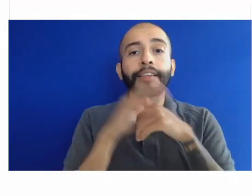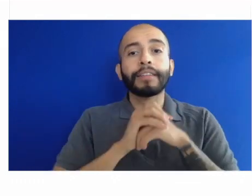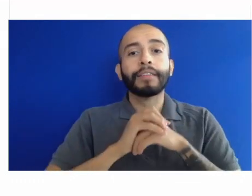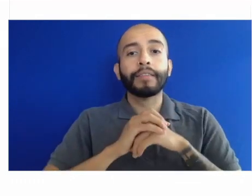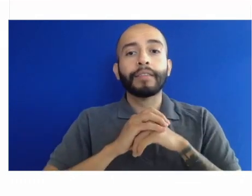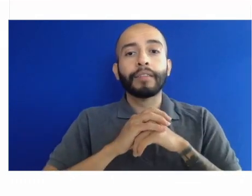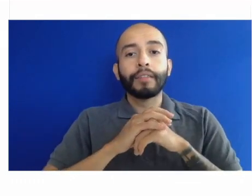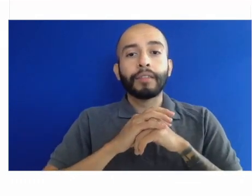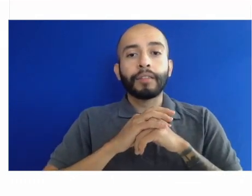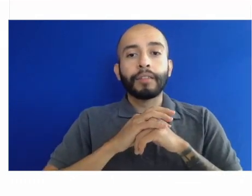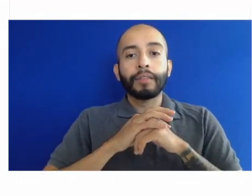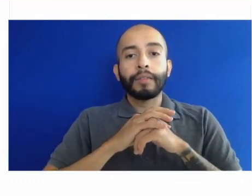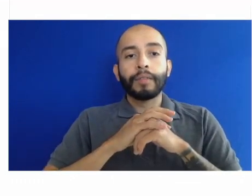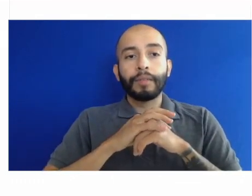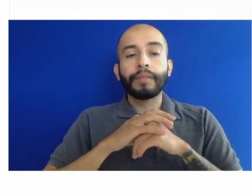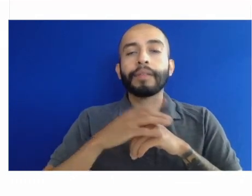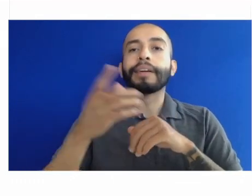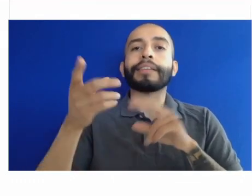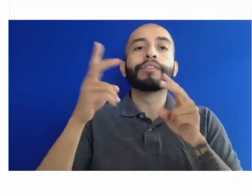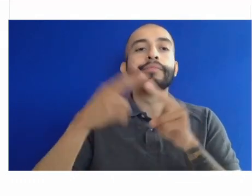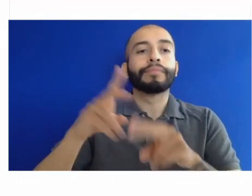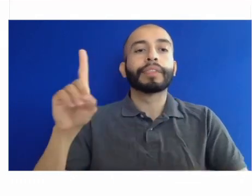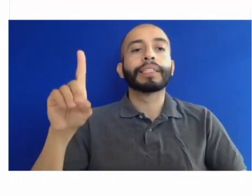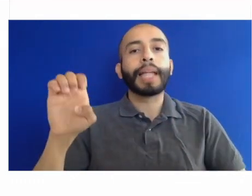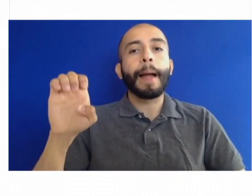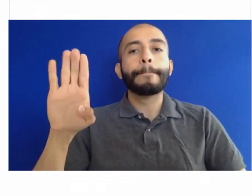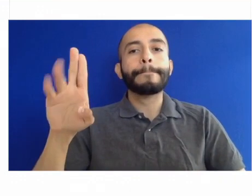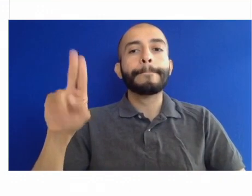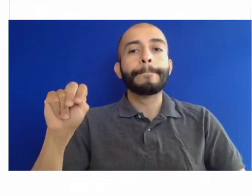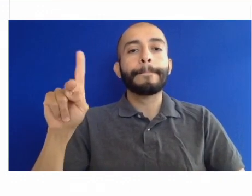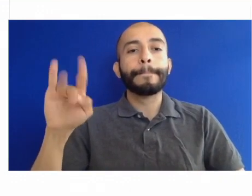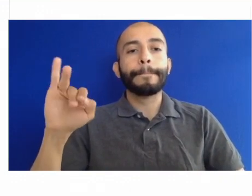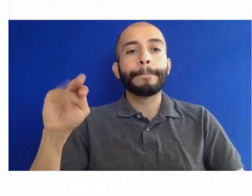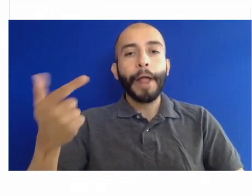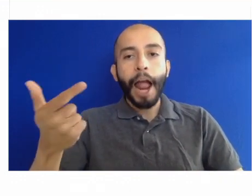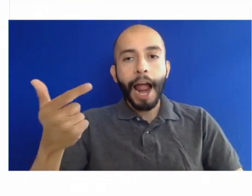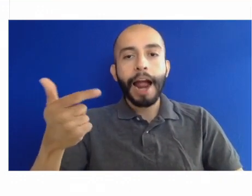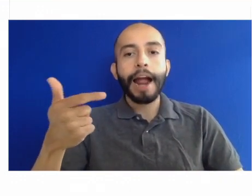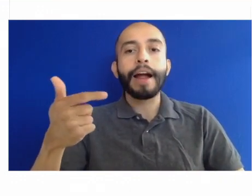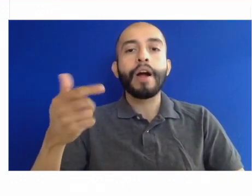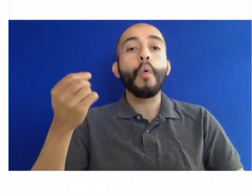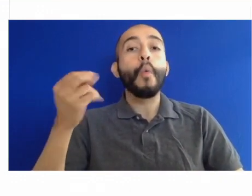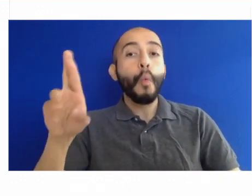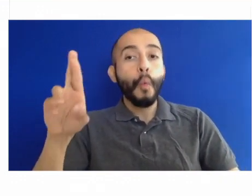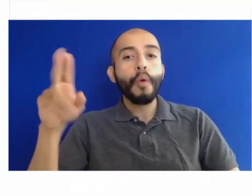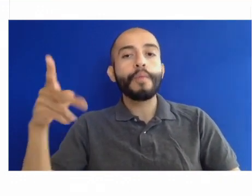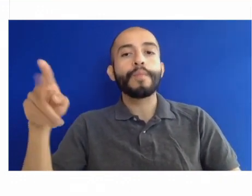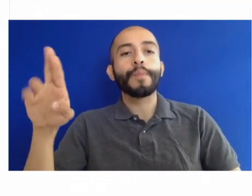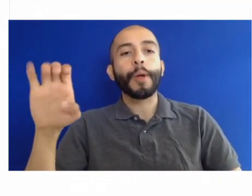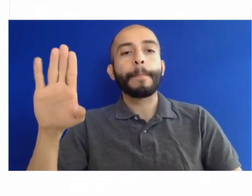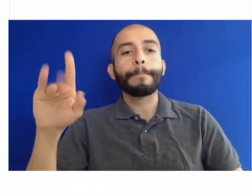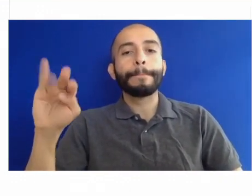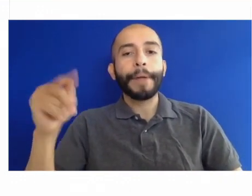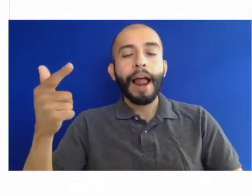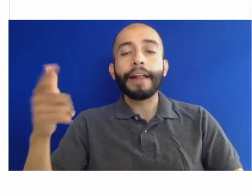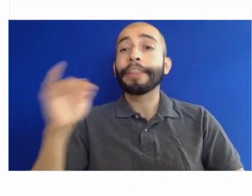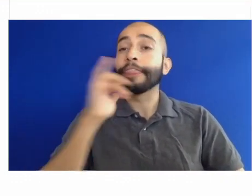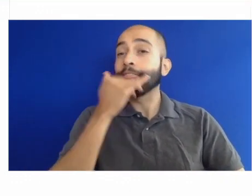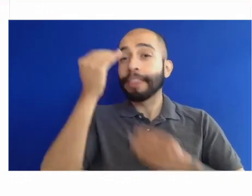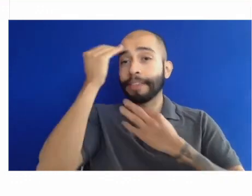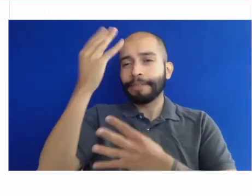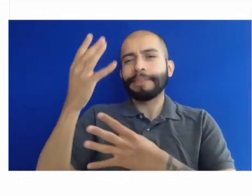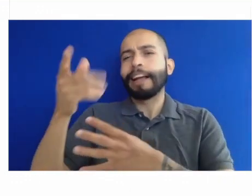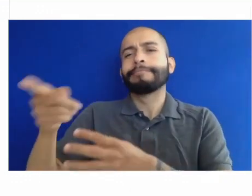kind of referred to as inoculation-based messaging. And I think that there's some questions from the audience of what's the evidence that kind of